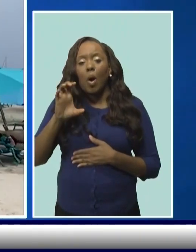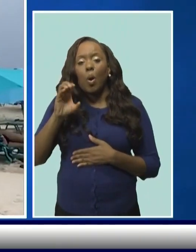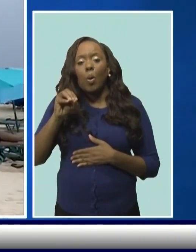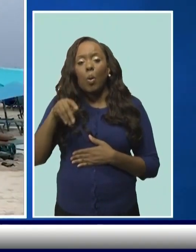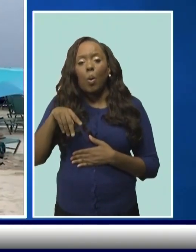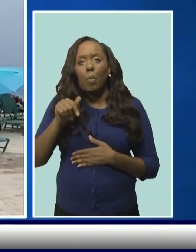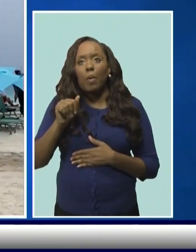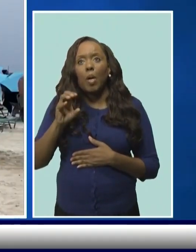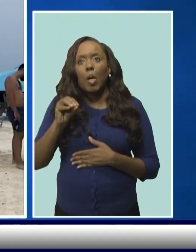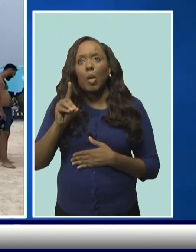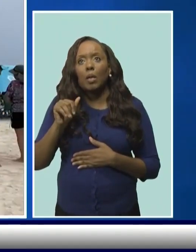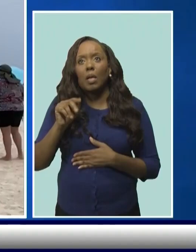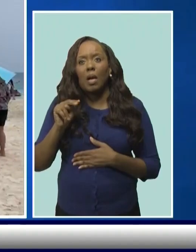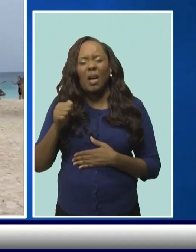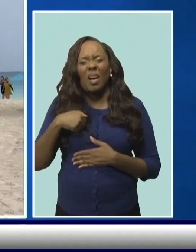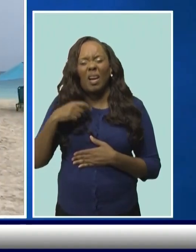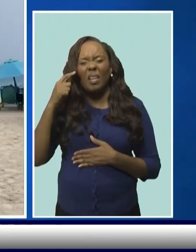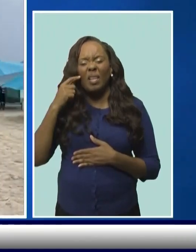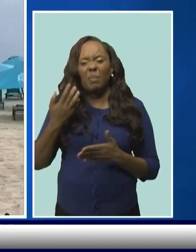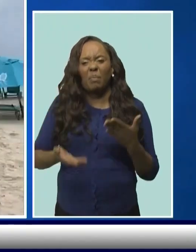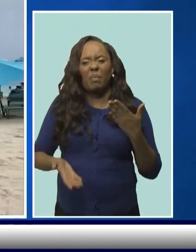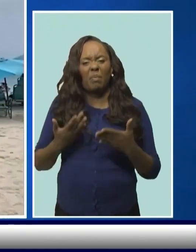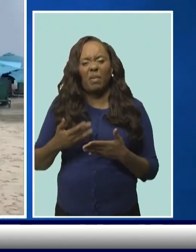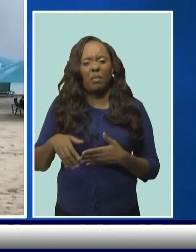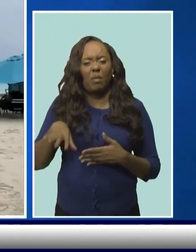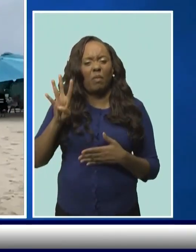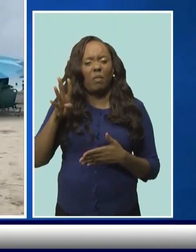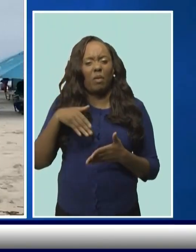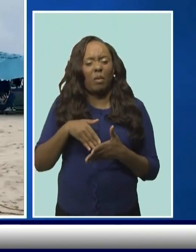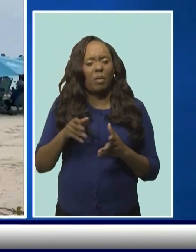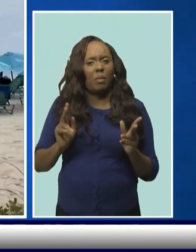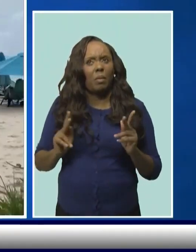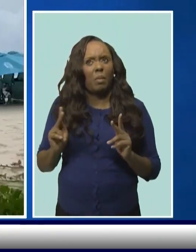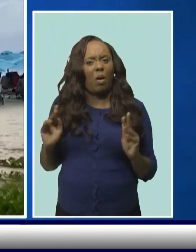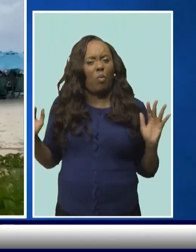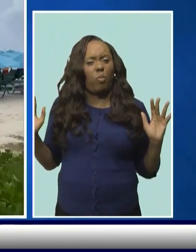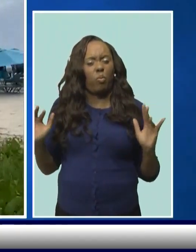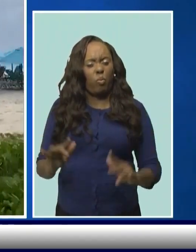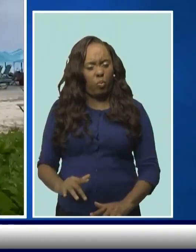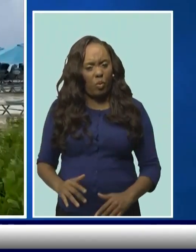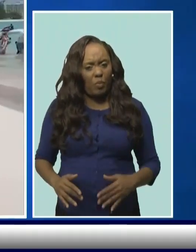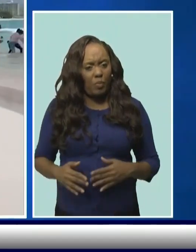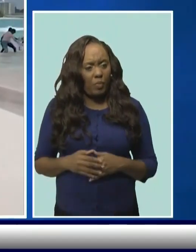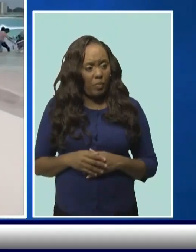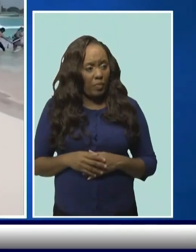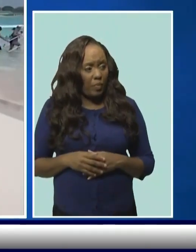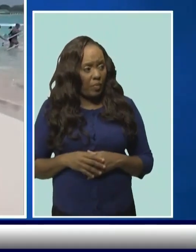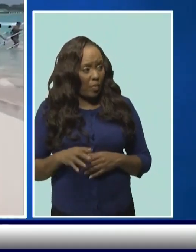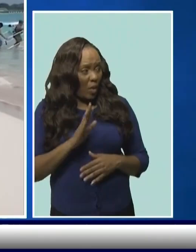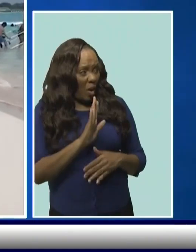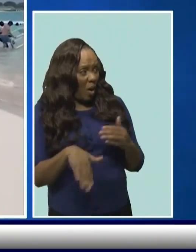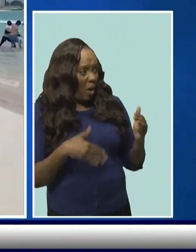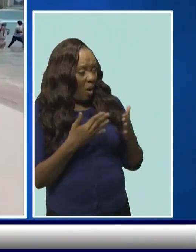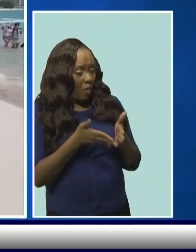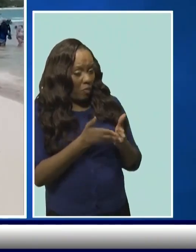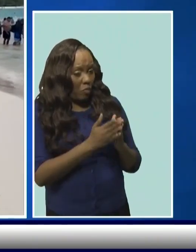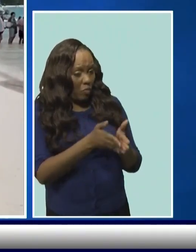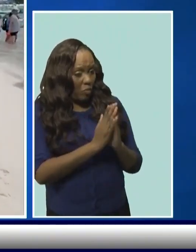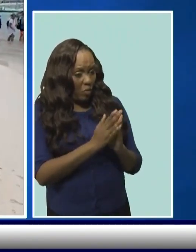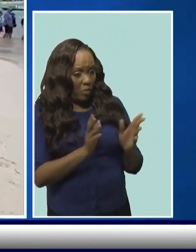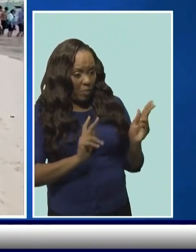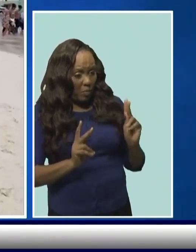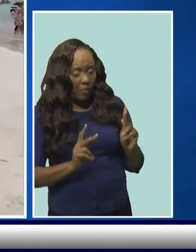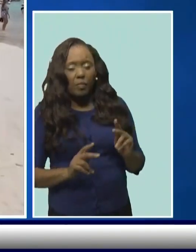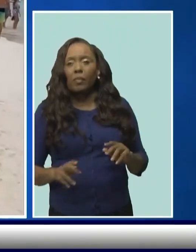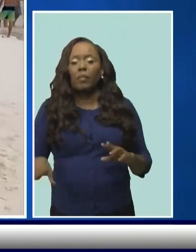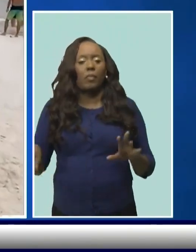have close to 4,000 guests that would be on Carlisle Bay Beach today. And these are all from the cruise ship?